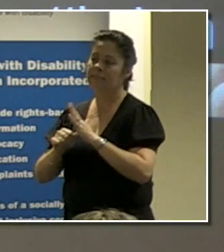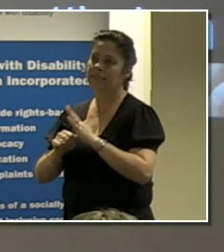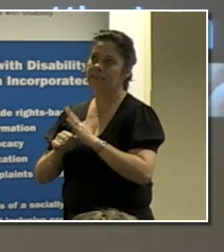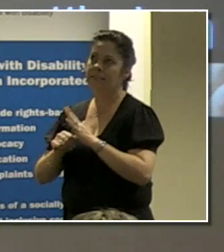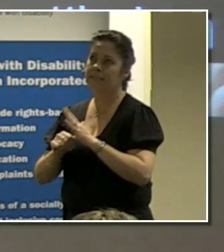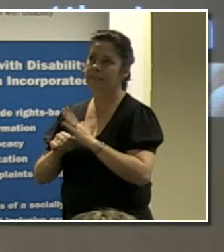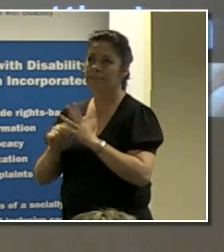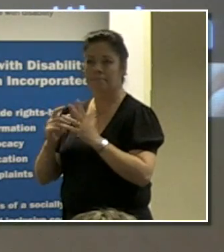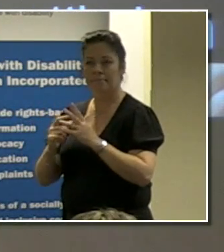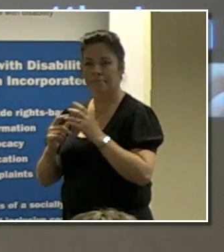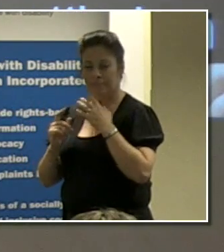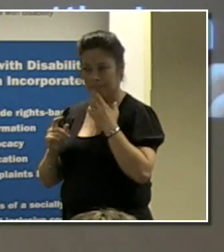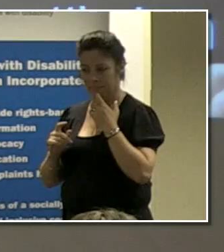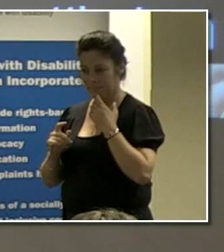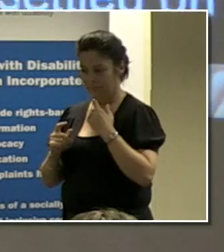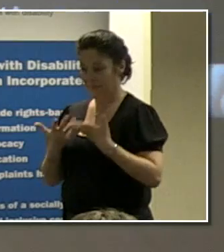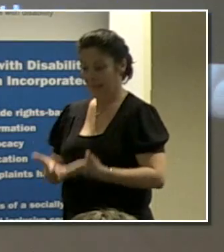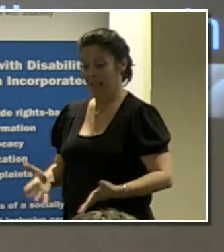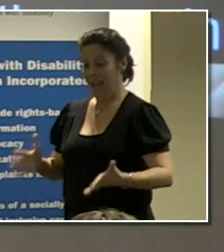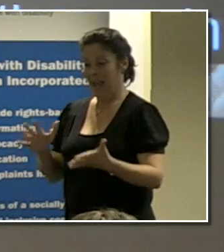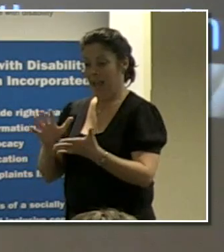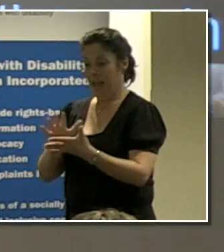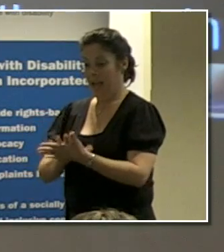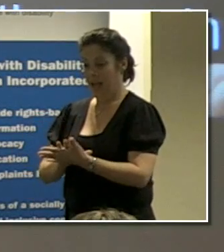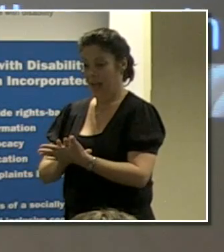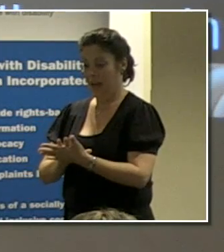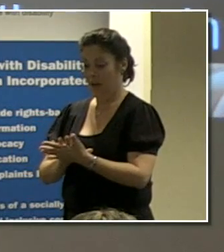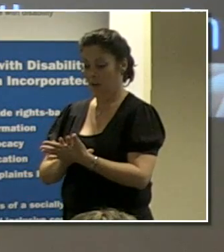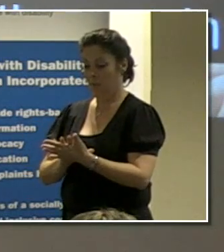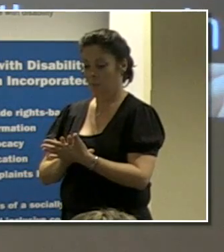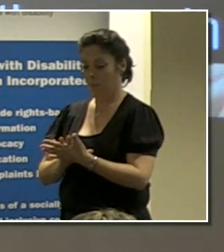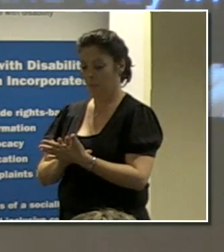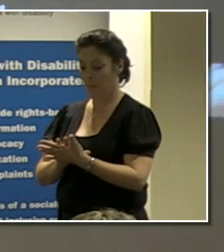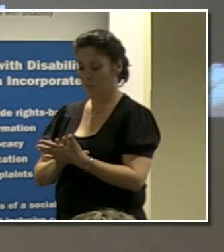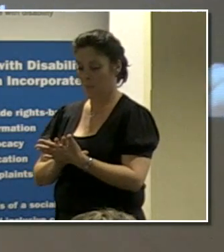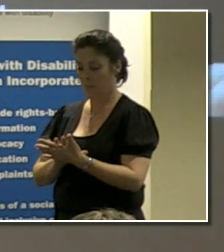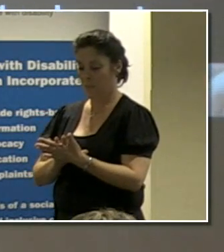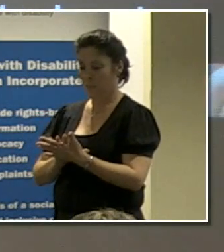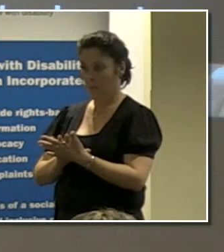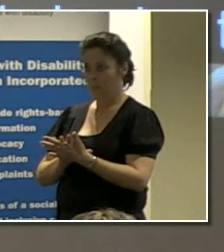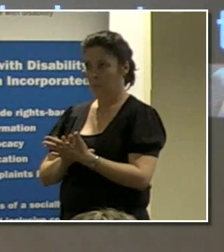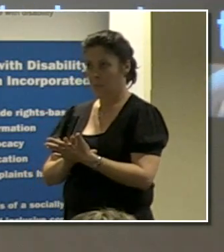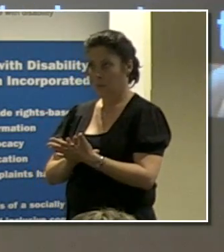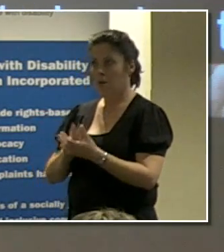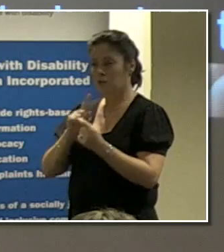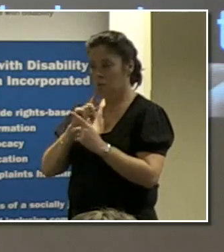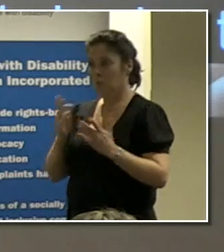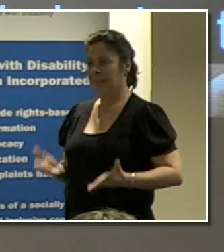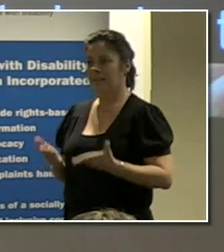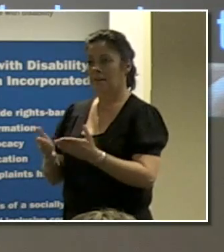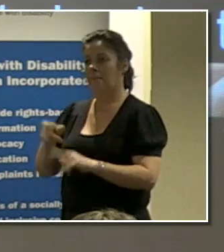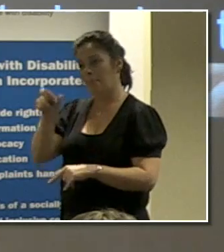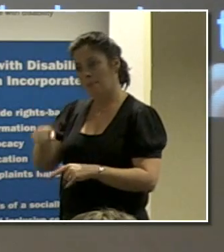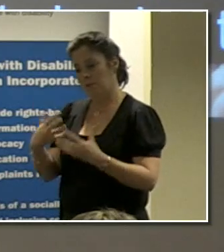what is the way in which you give effect to having the person with the